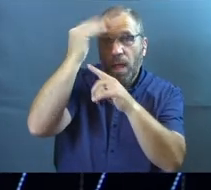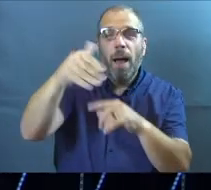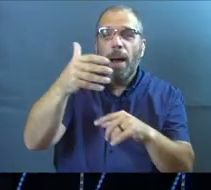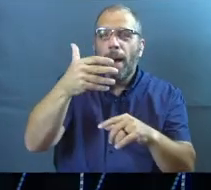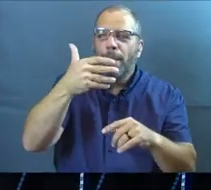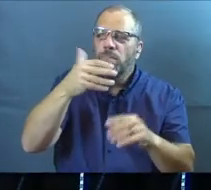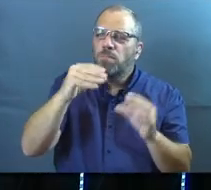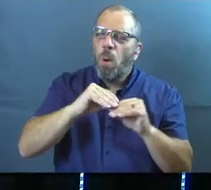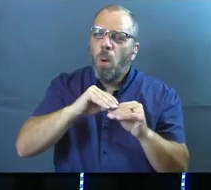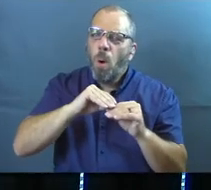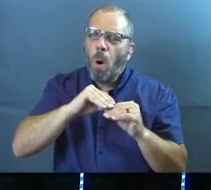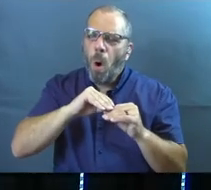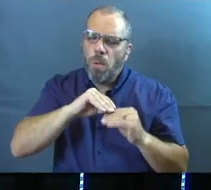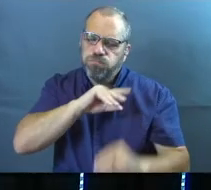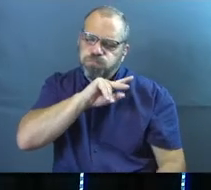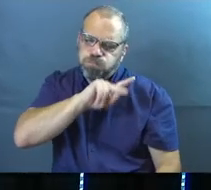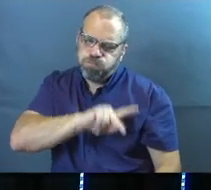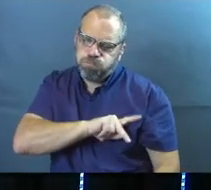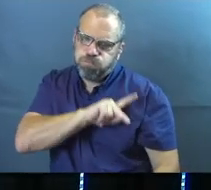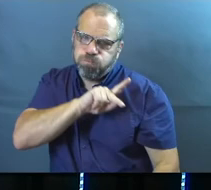So much more personal than we know.